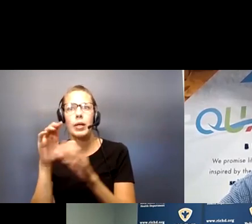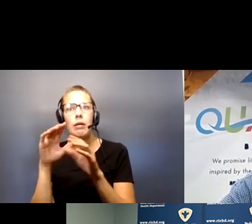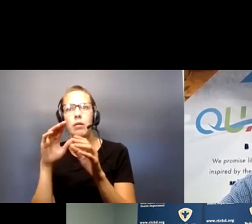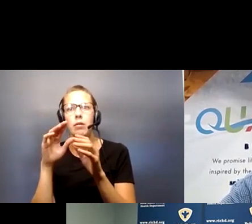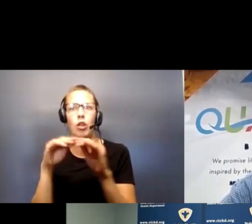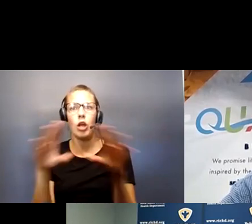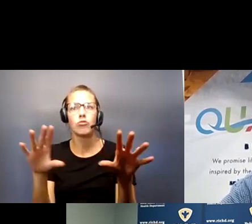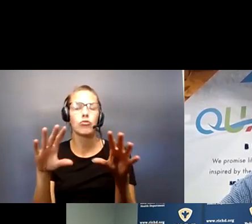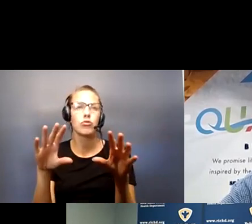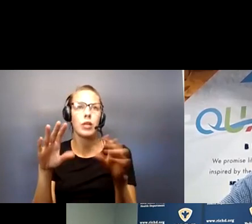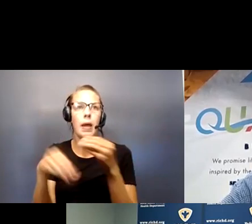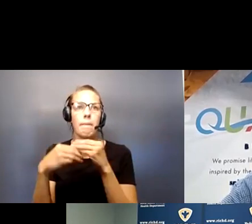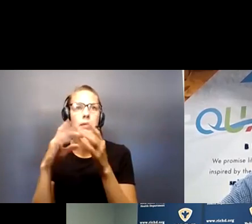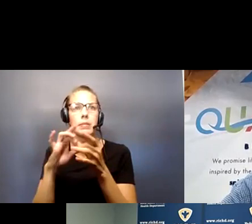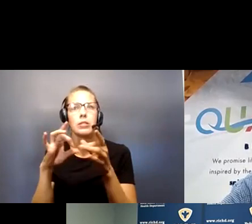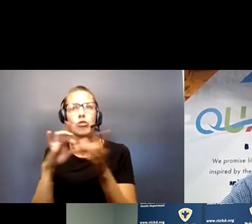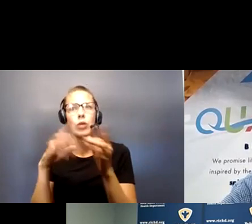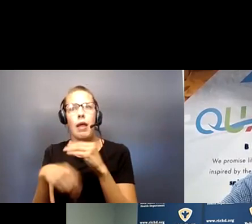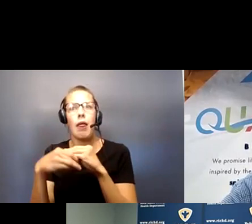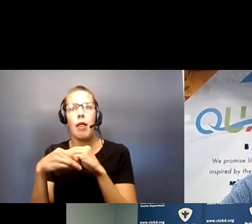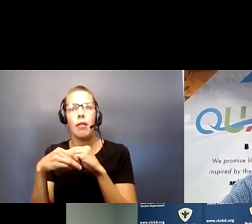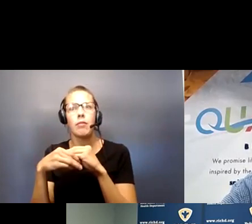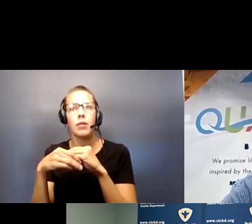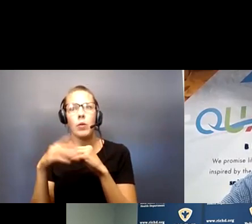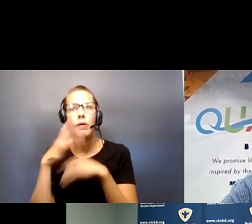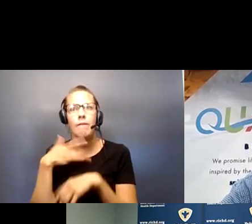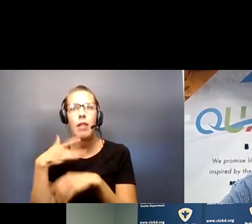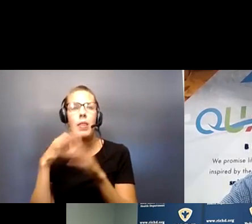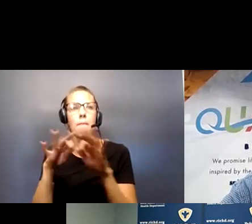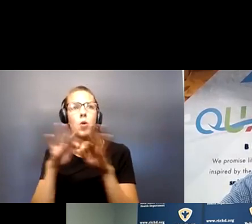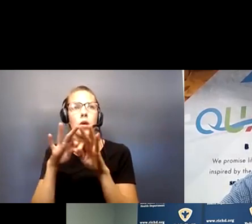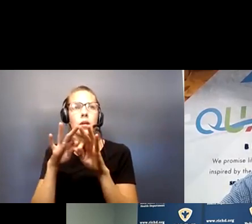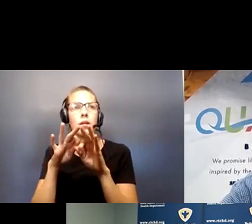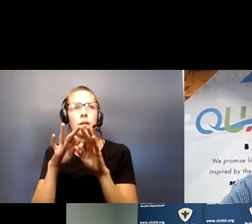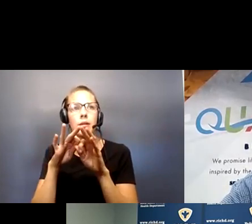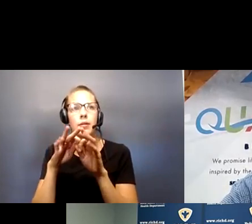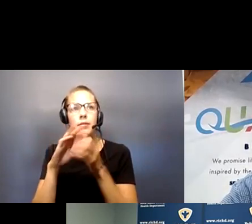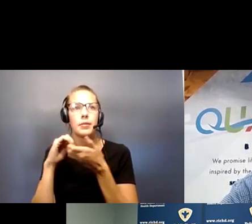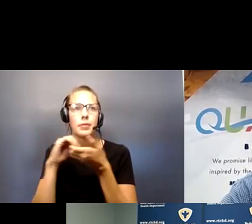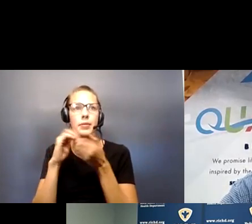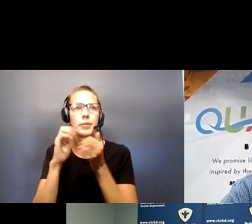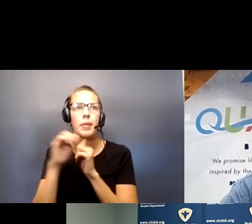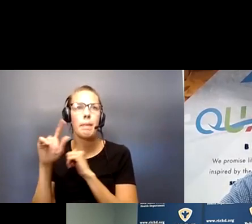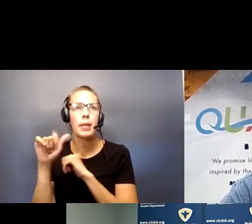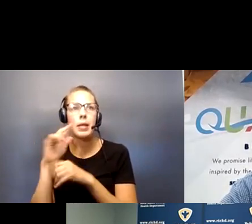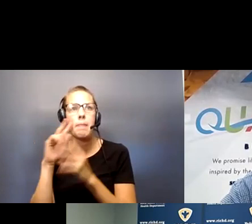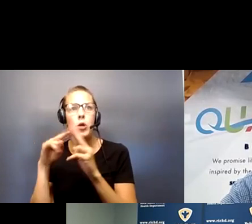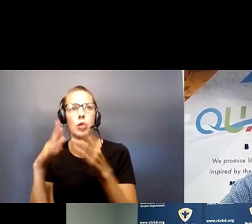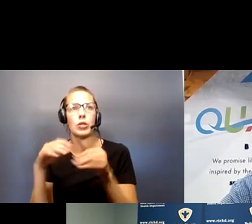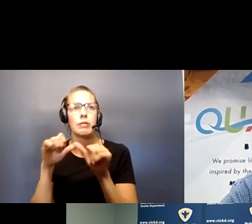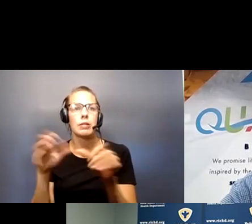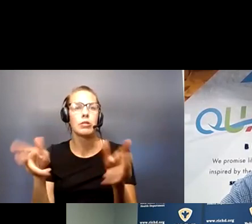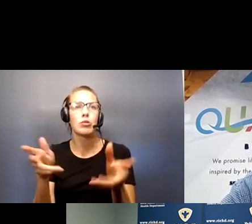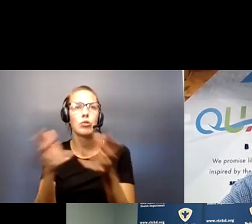some additive messaging to put it in the marketplace. We felt that was important, and then also to get a consortium of media partners to continue to push